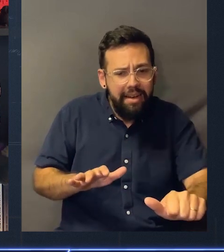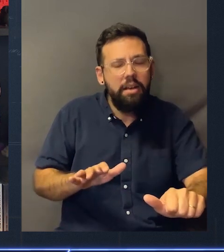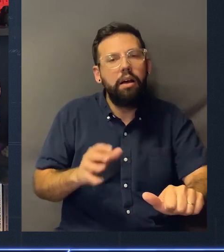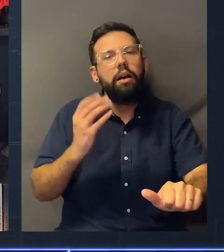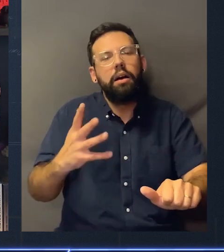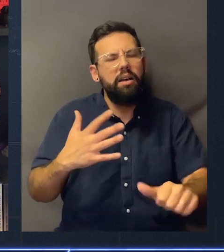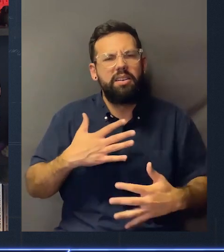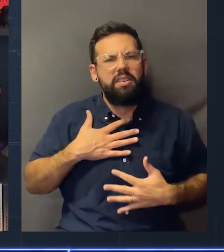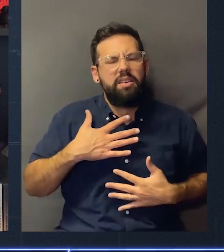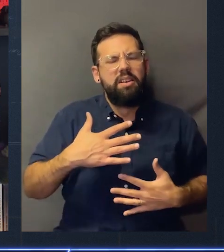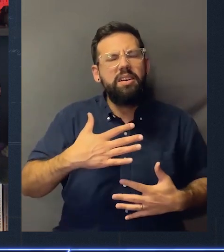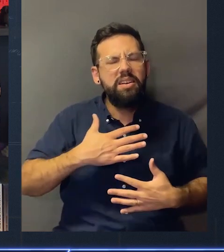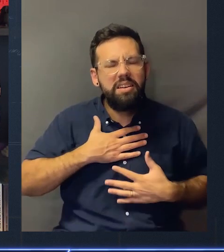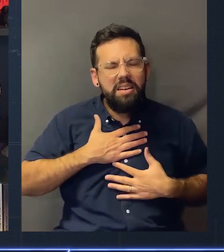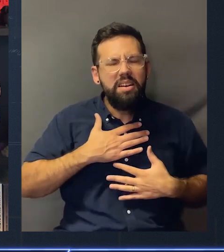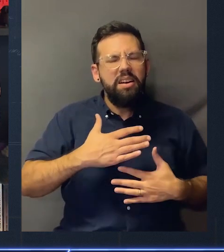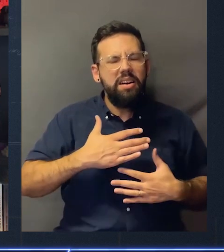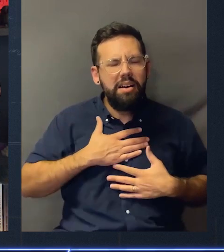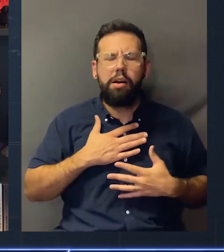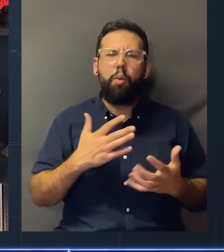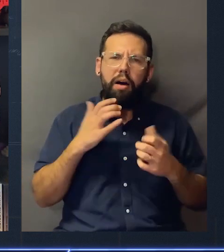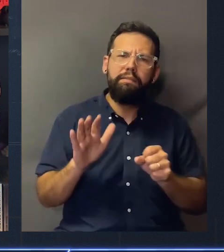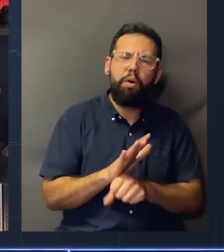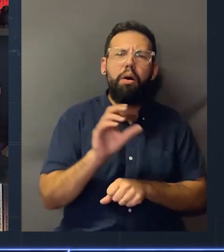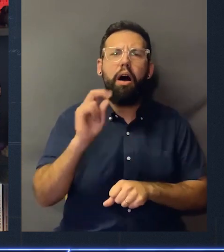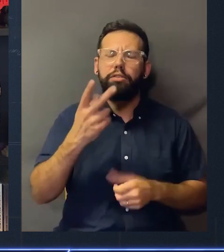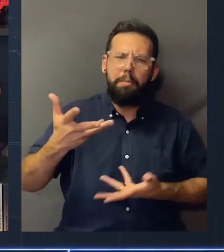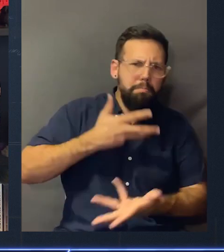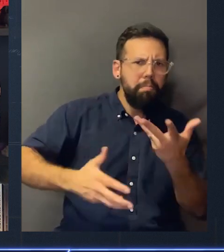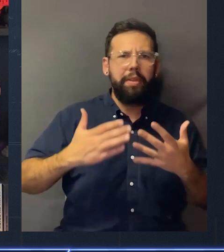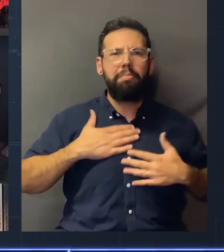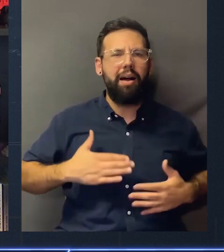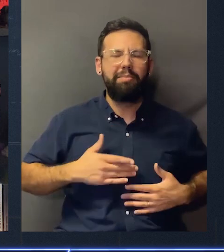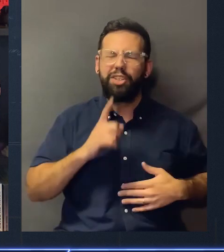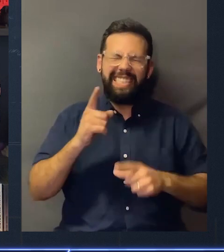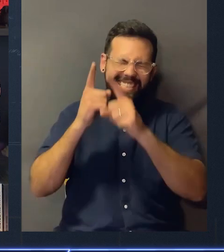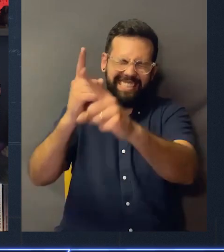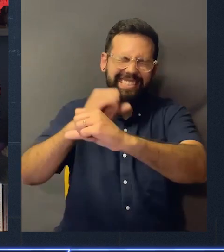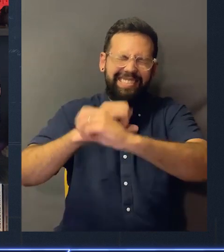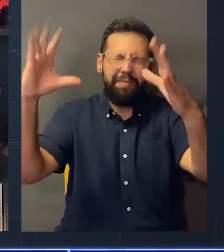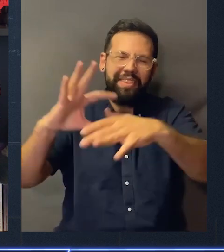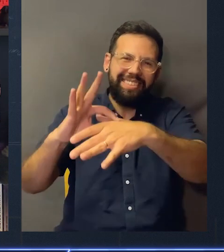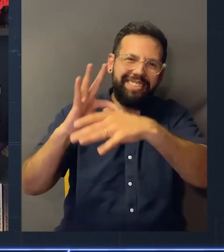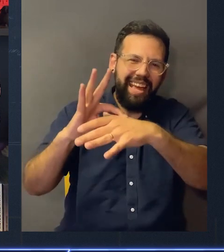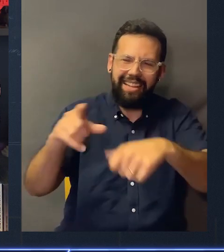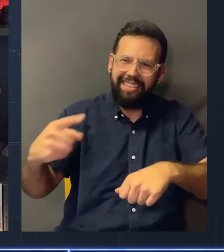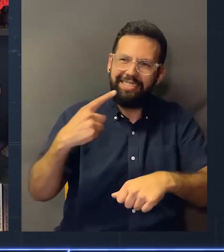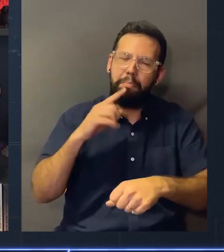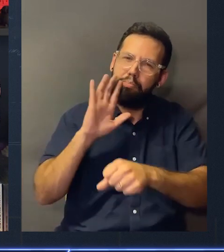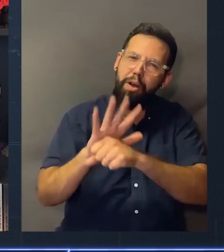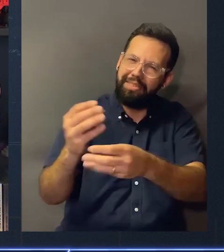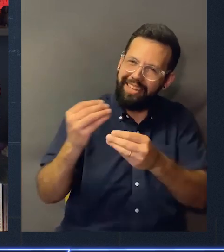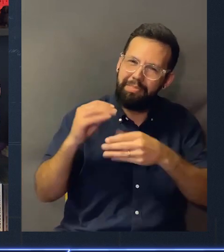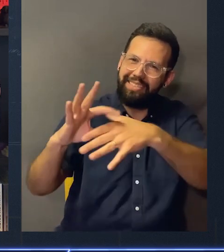almost hyperventilating at this point just to make sure that I'm fully oxygenated. I'm thinking of that steak that was promised, but I think that, remember what she said?